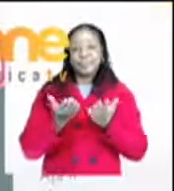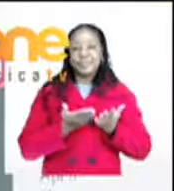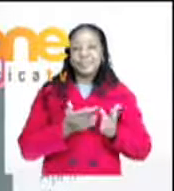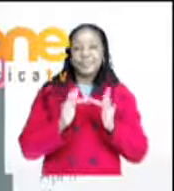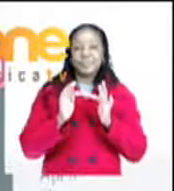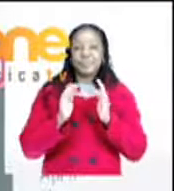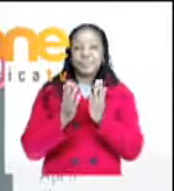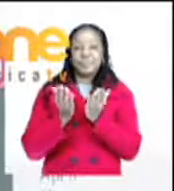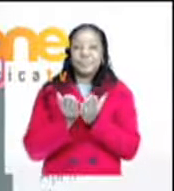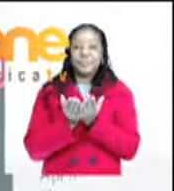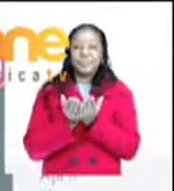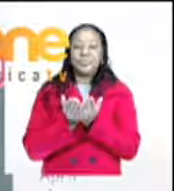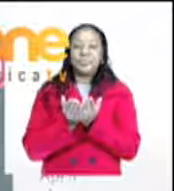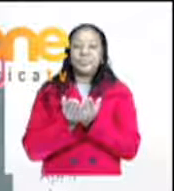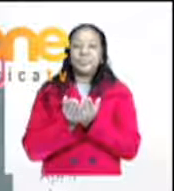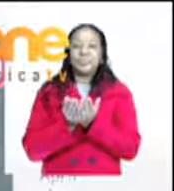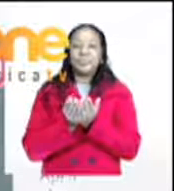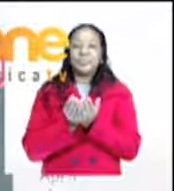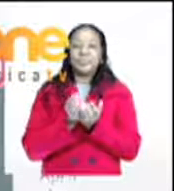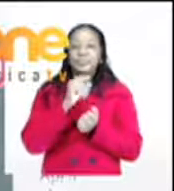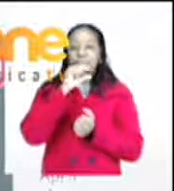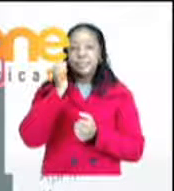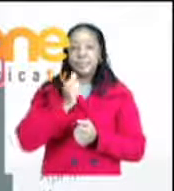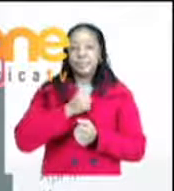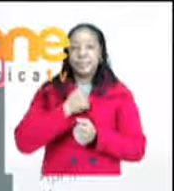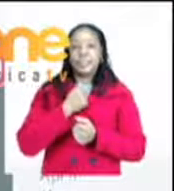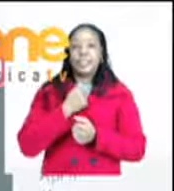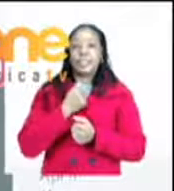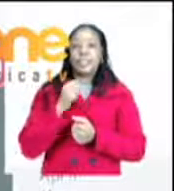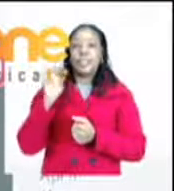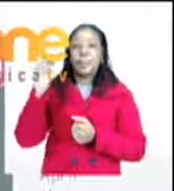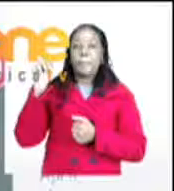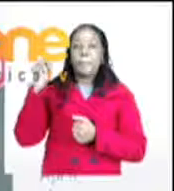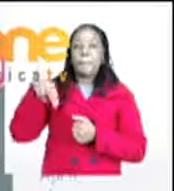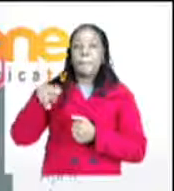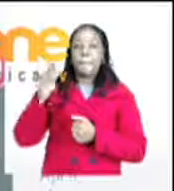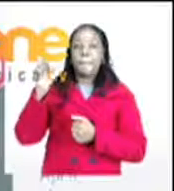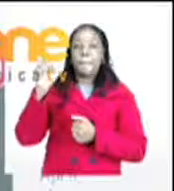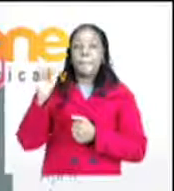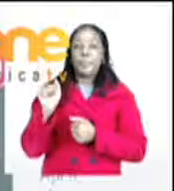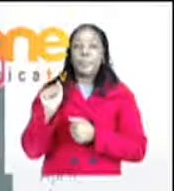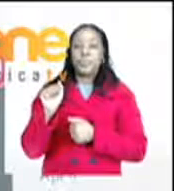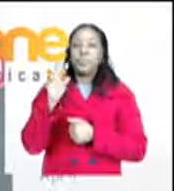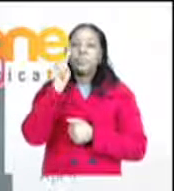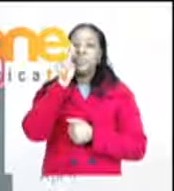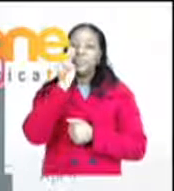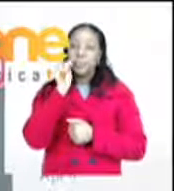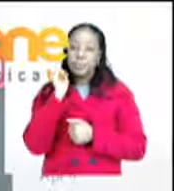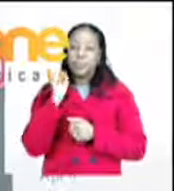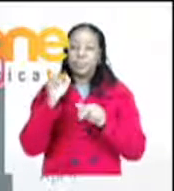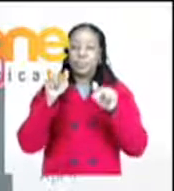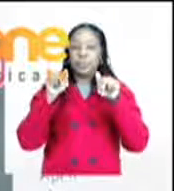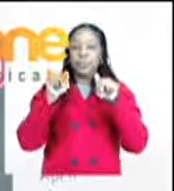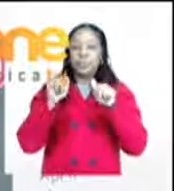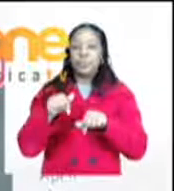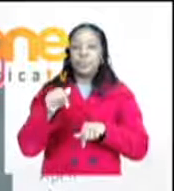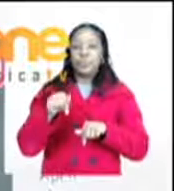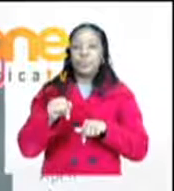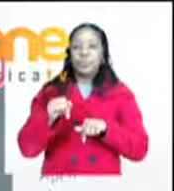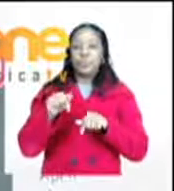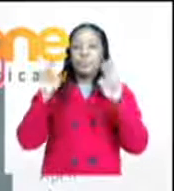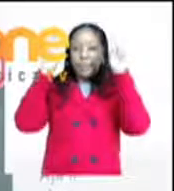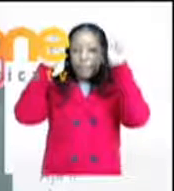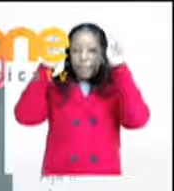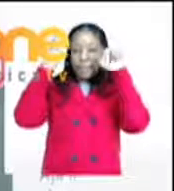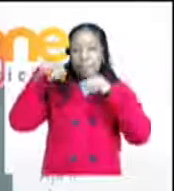Welcome to my Zone Online School. My name is Teacher Netai, and our theme is